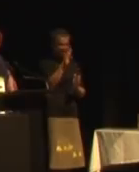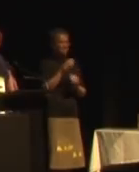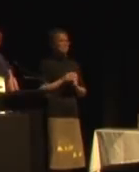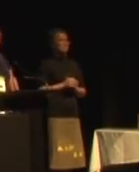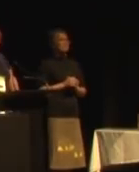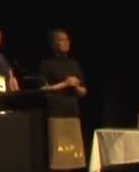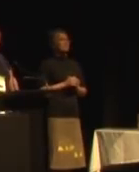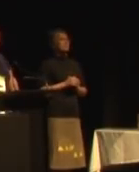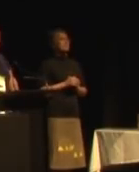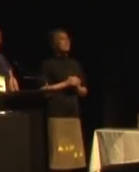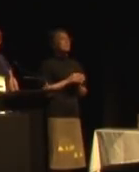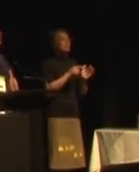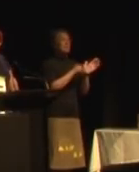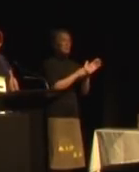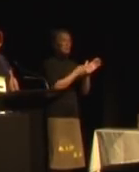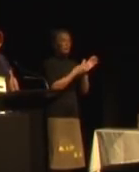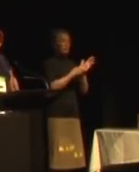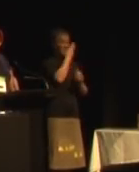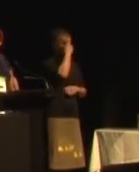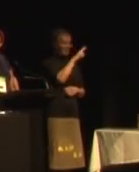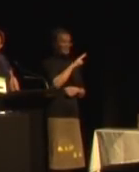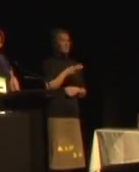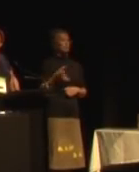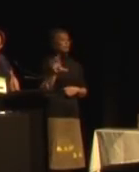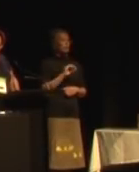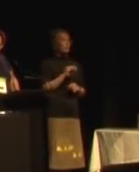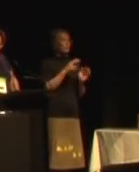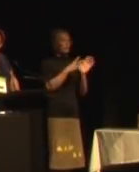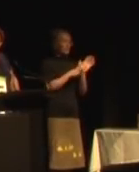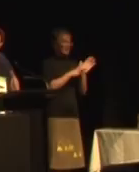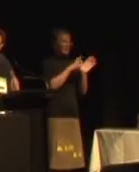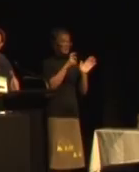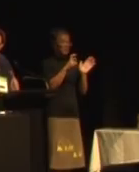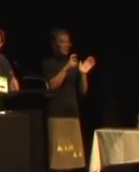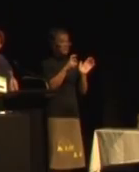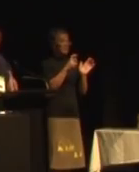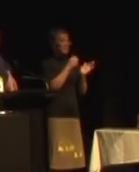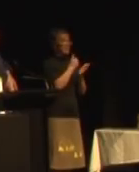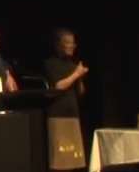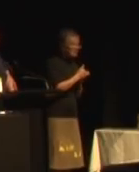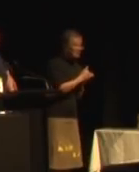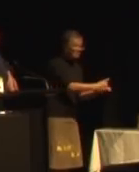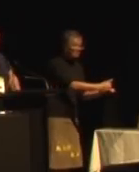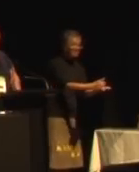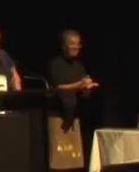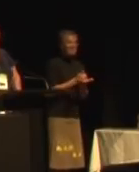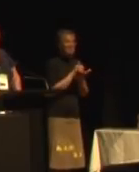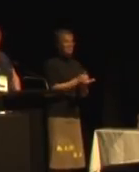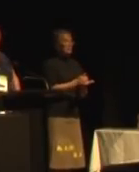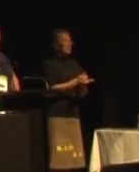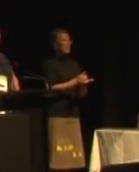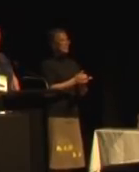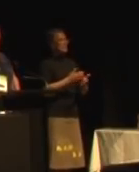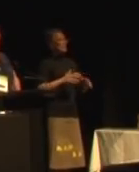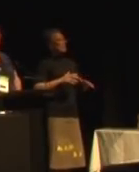aho, no Vancouver aho, tēnā koutou katoa.